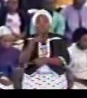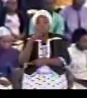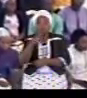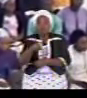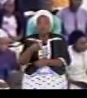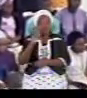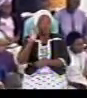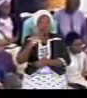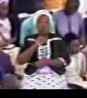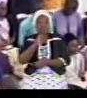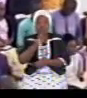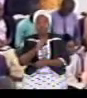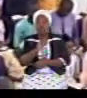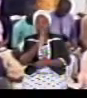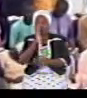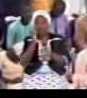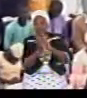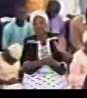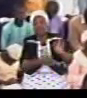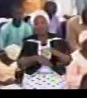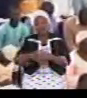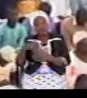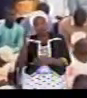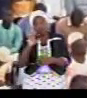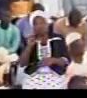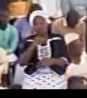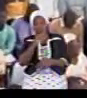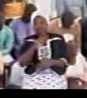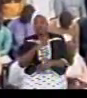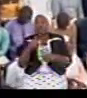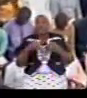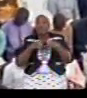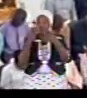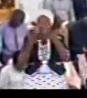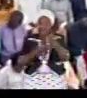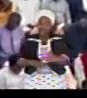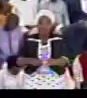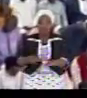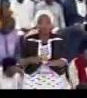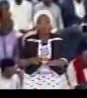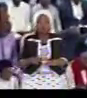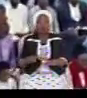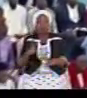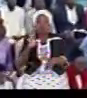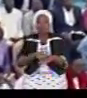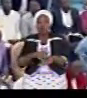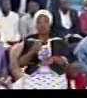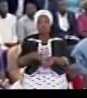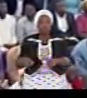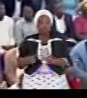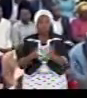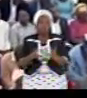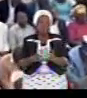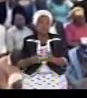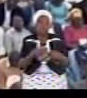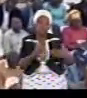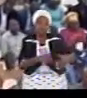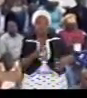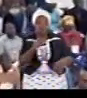fizzled out. You will not have died by the wayside. You will not stop your